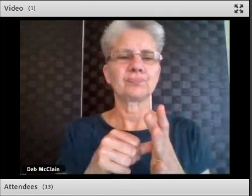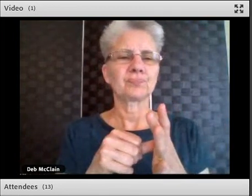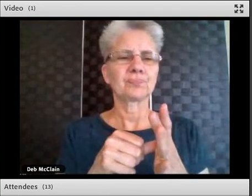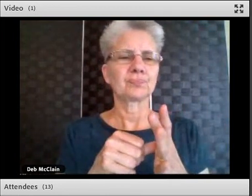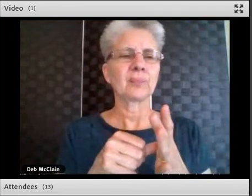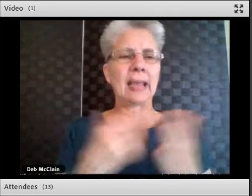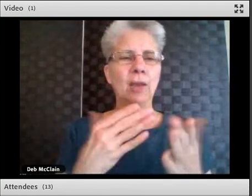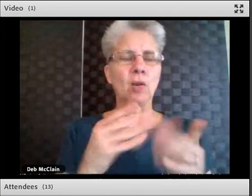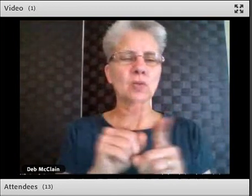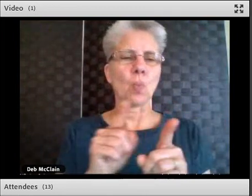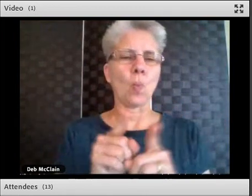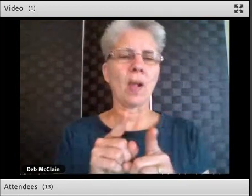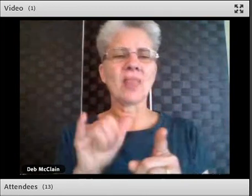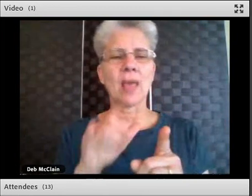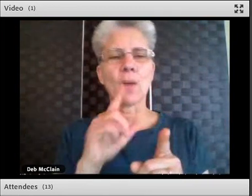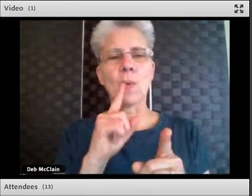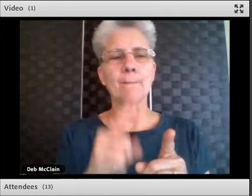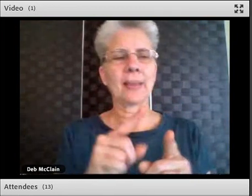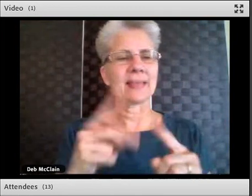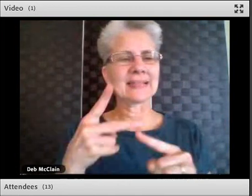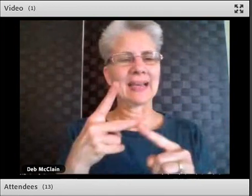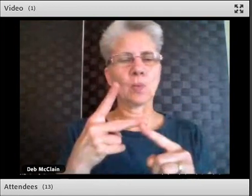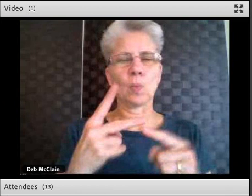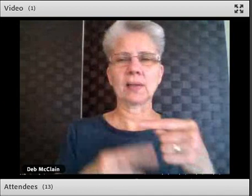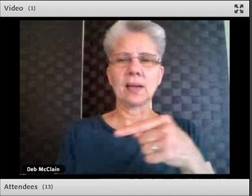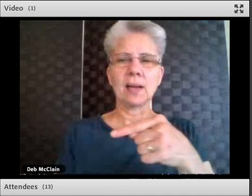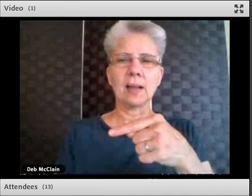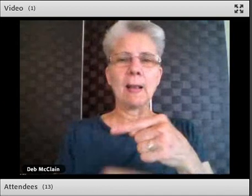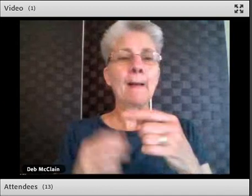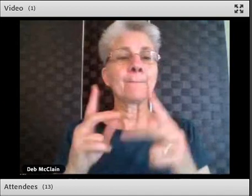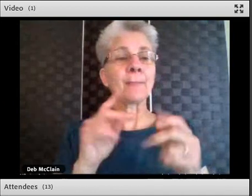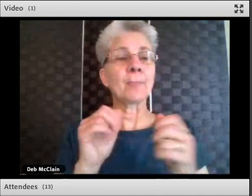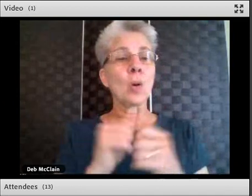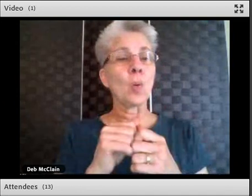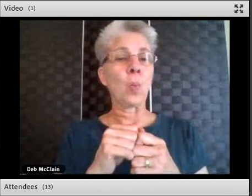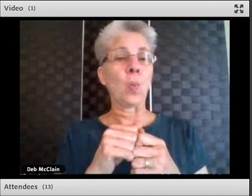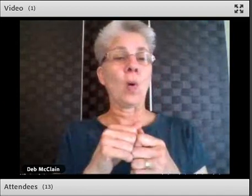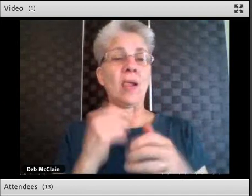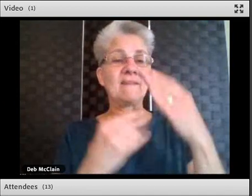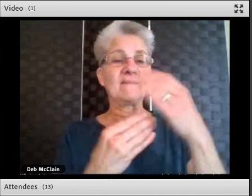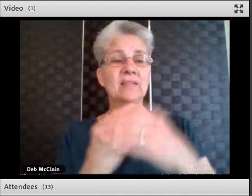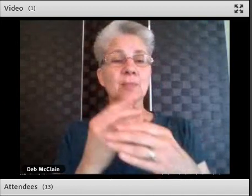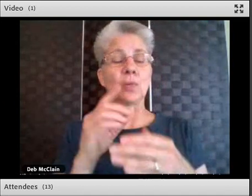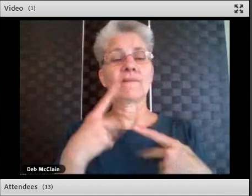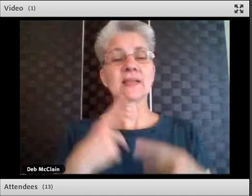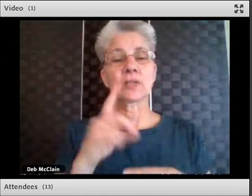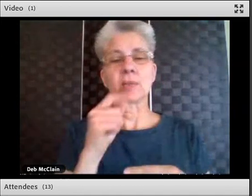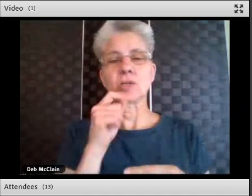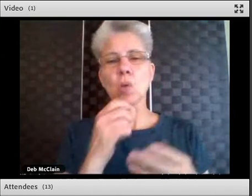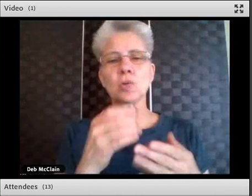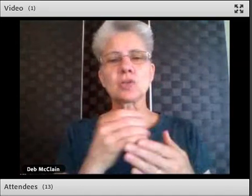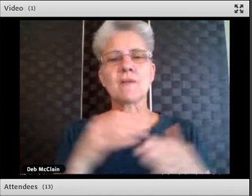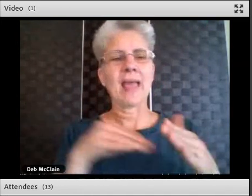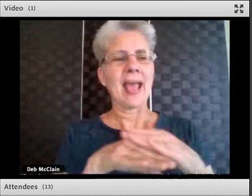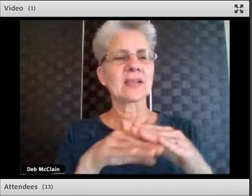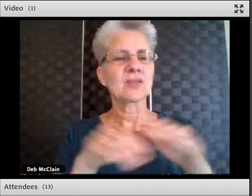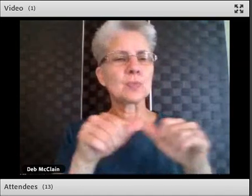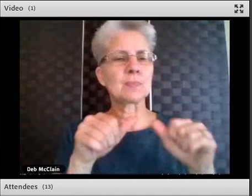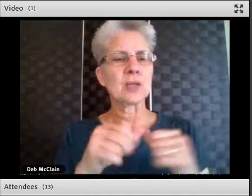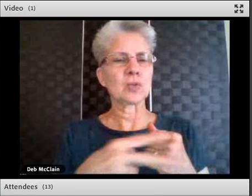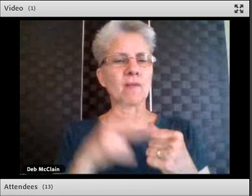emphasize here as well. And that would be the second one. People with invisible physical disabilities don't deserve access to spaces reserved for those